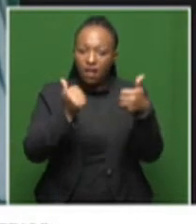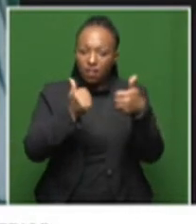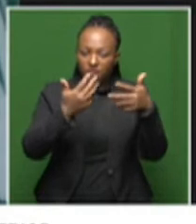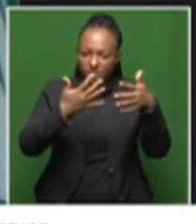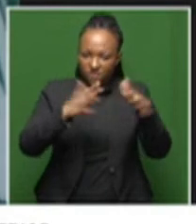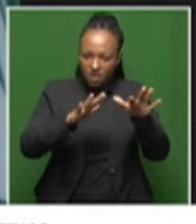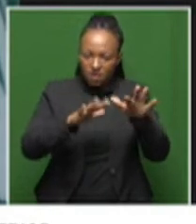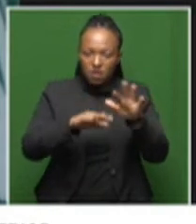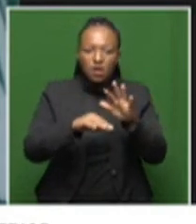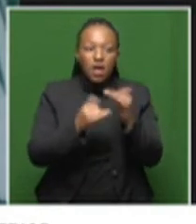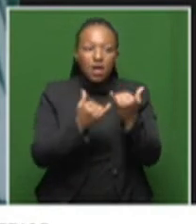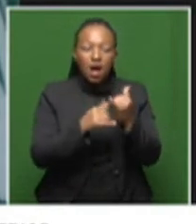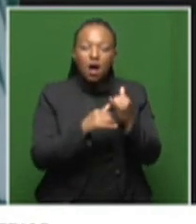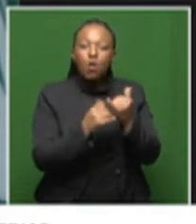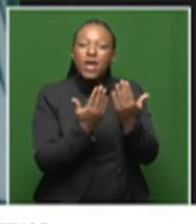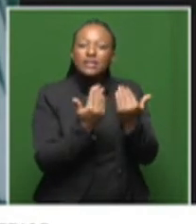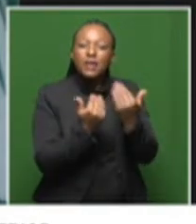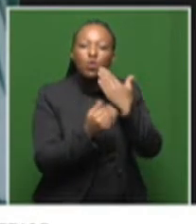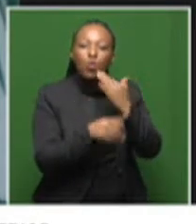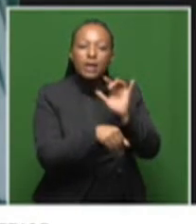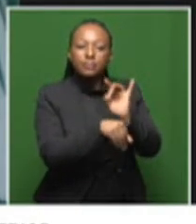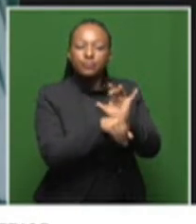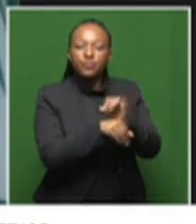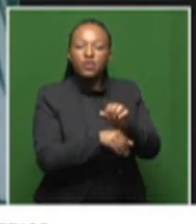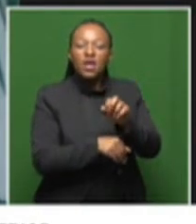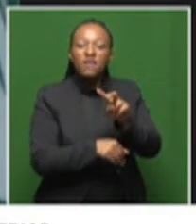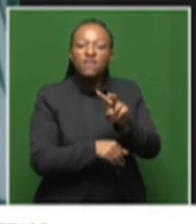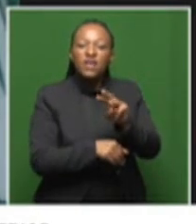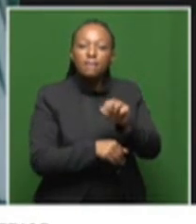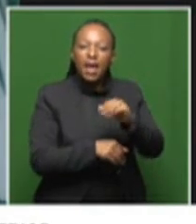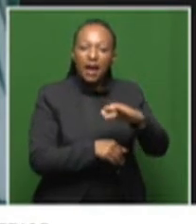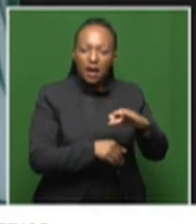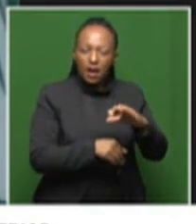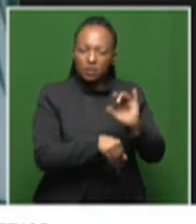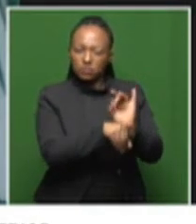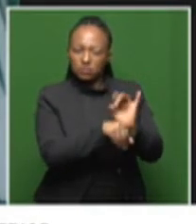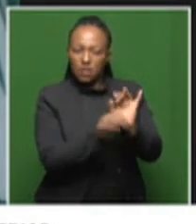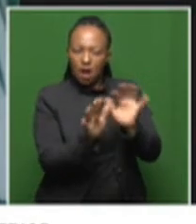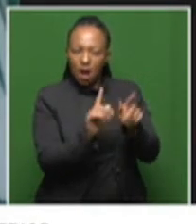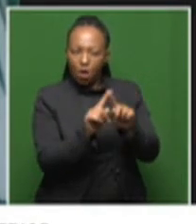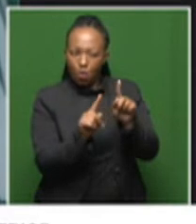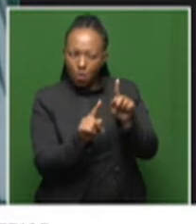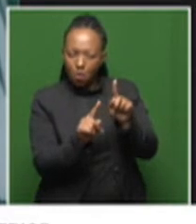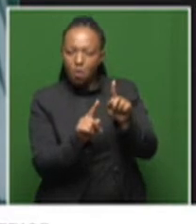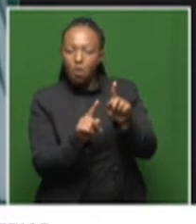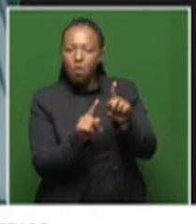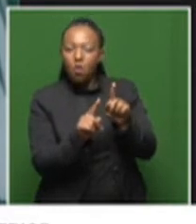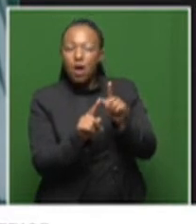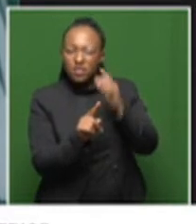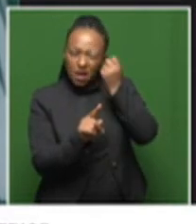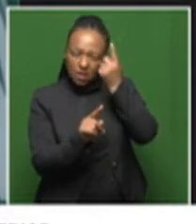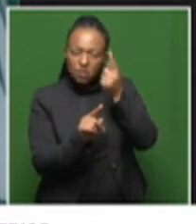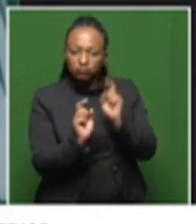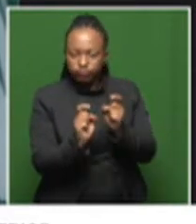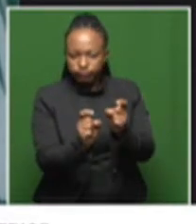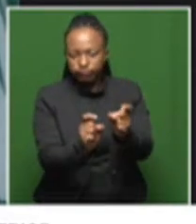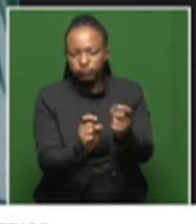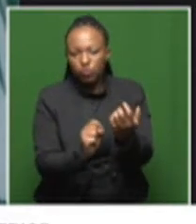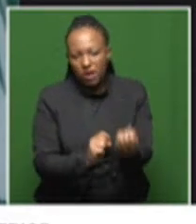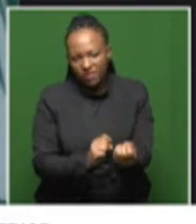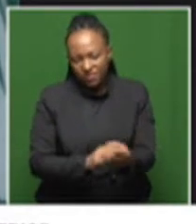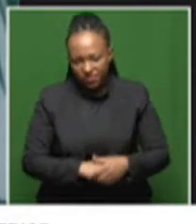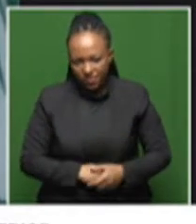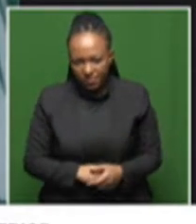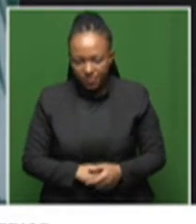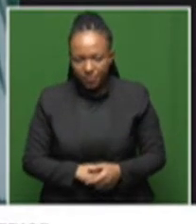advisory from VMEC in order to take the process forward, and they do understand the agency of the matter. We